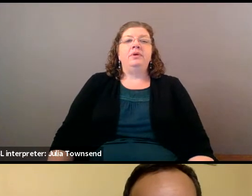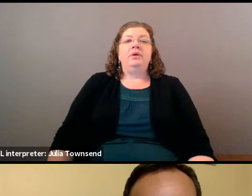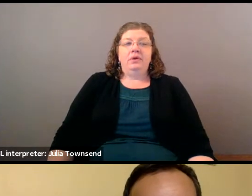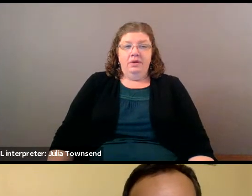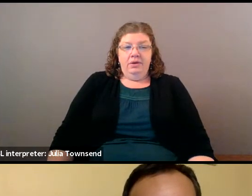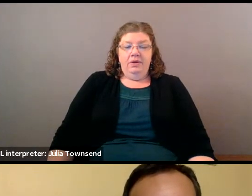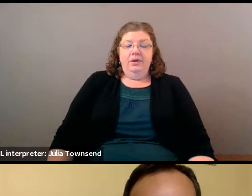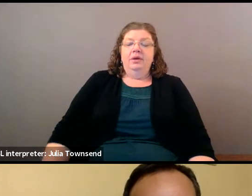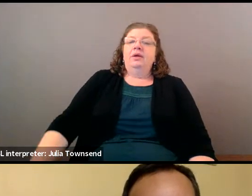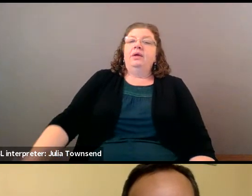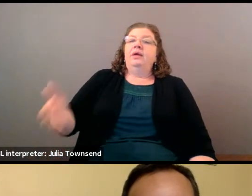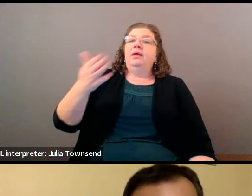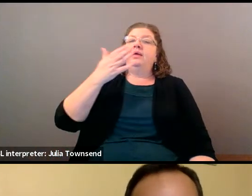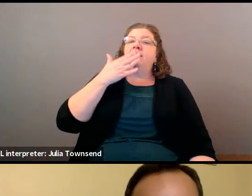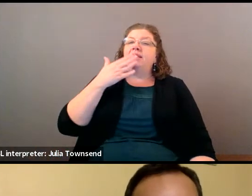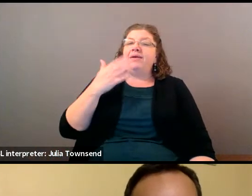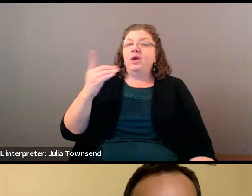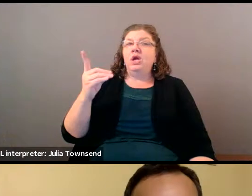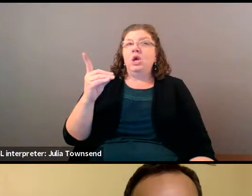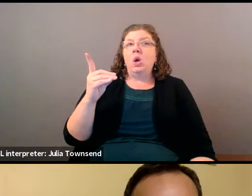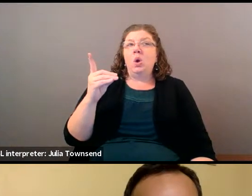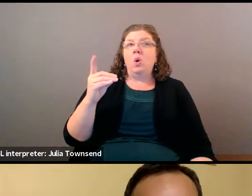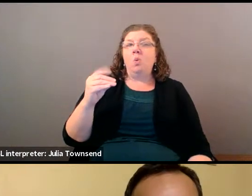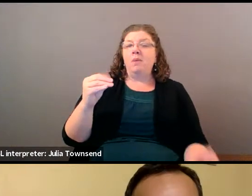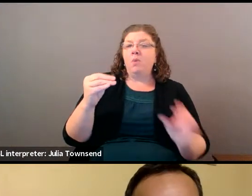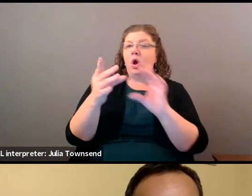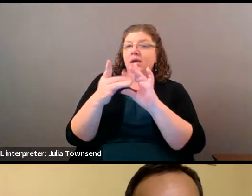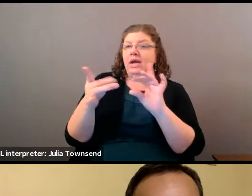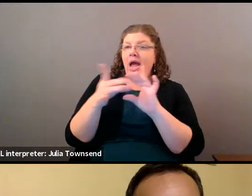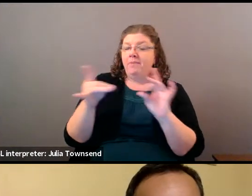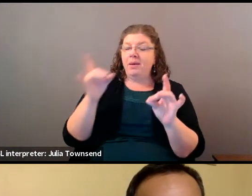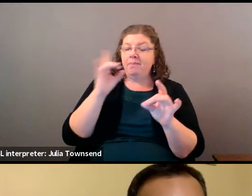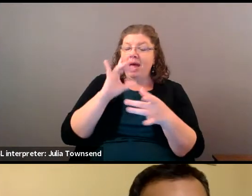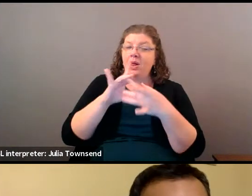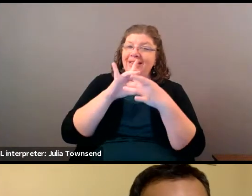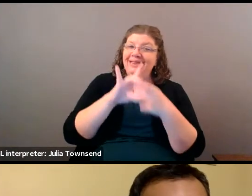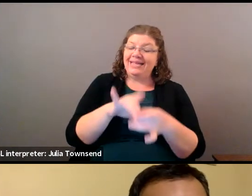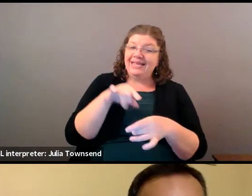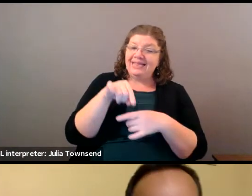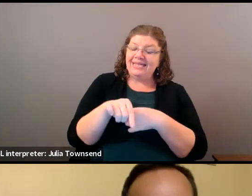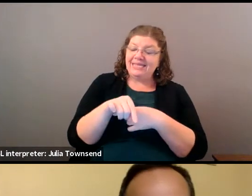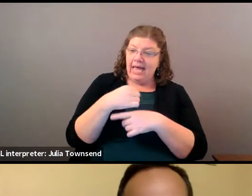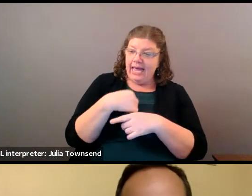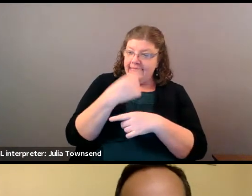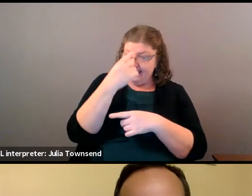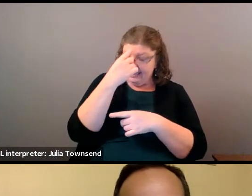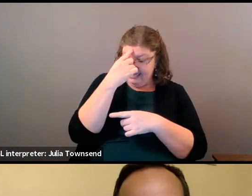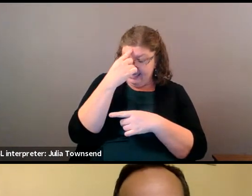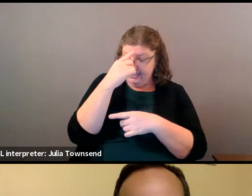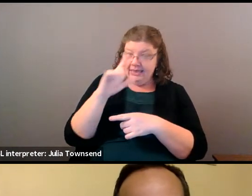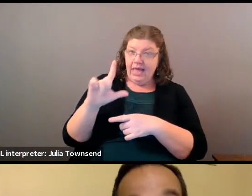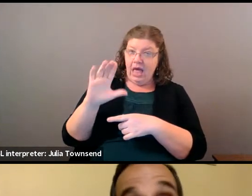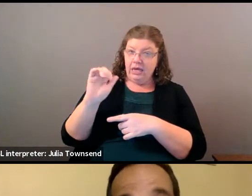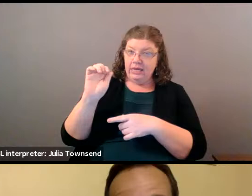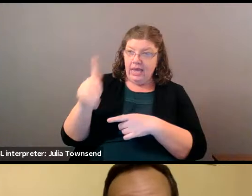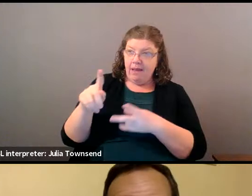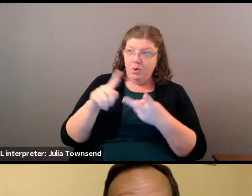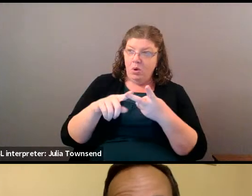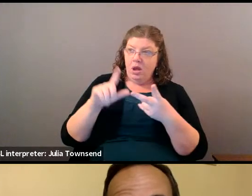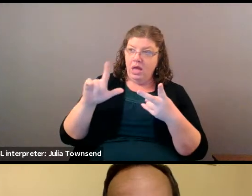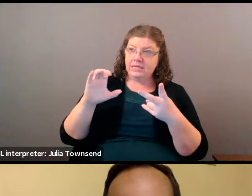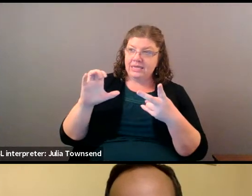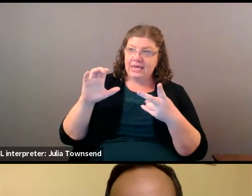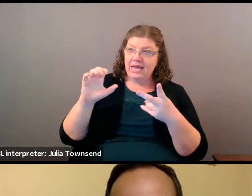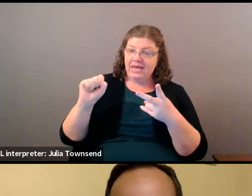Thank you for that. I just have one more comment with regards to linking this to I think the LCAP, or maybe it's the LCFF, I'm not